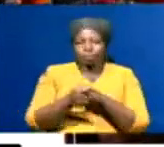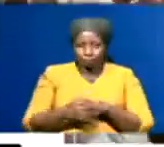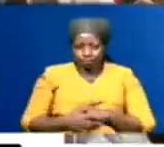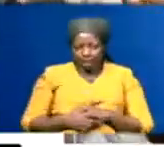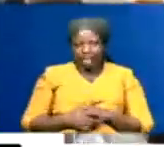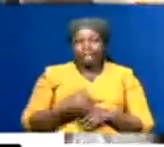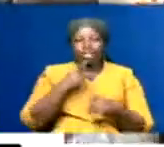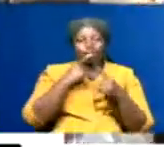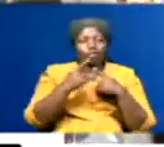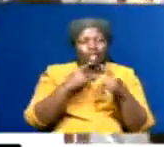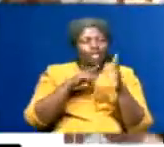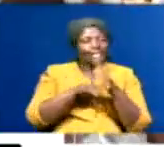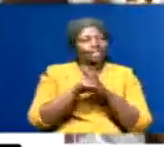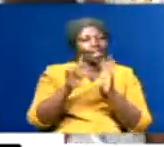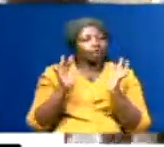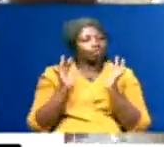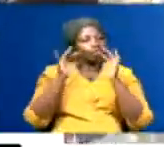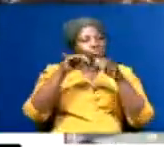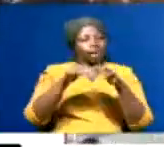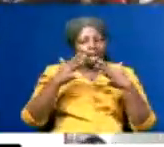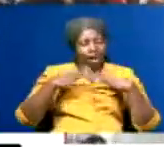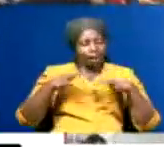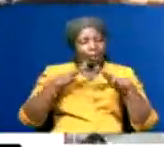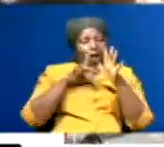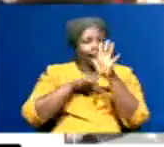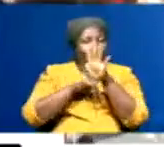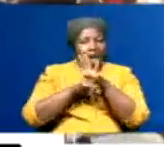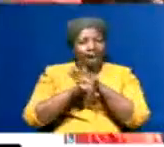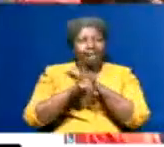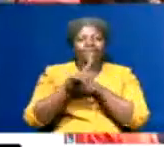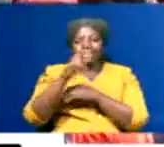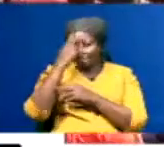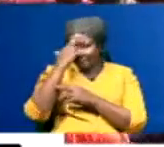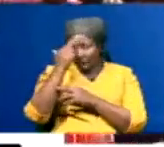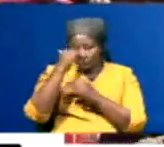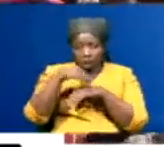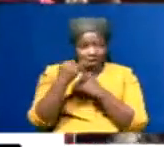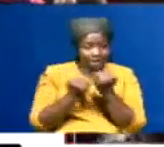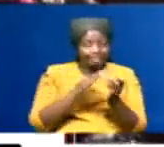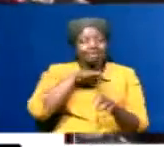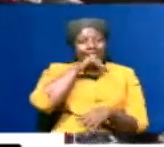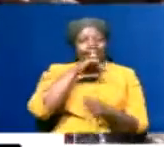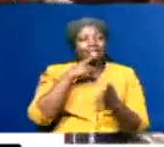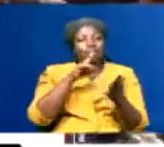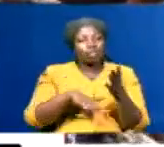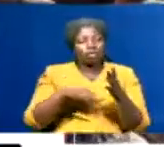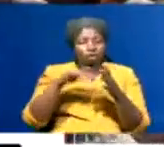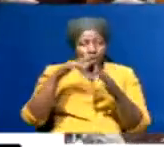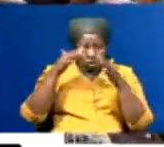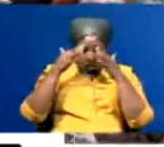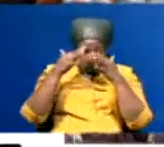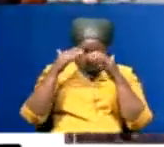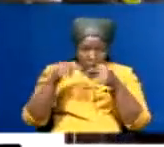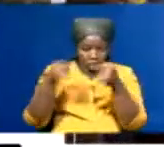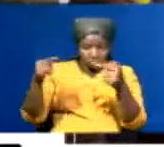Addressing a charged crowd in Narok County on Saturday, Raila Odinga said that the opposition has narrowed down on entities it believes